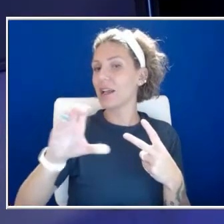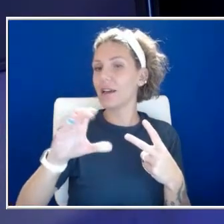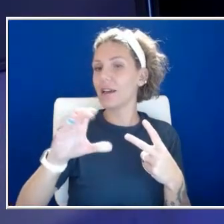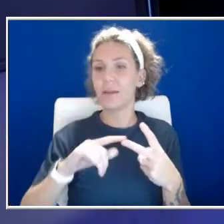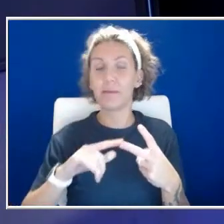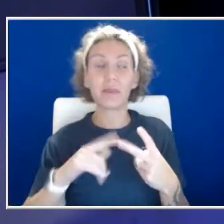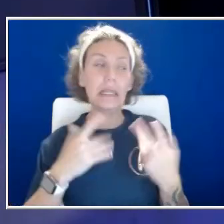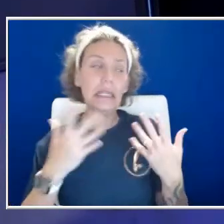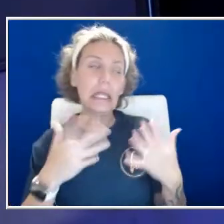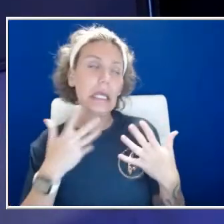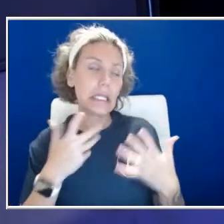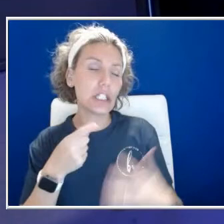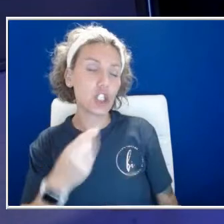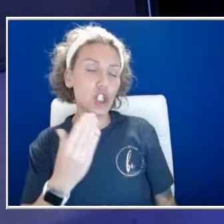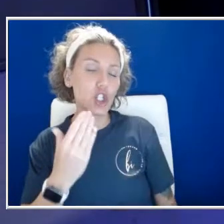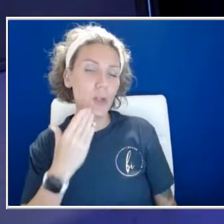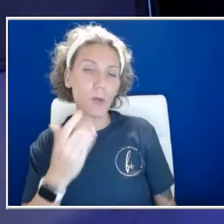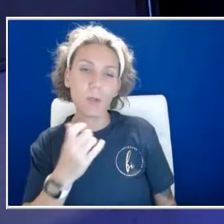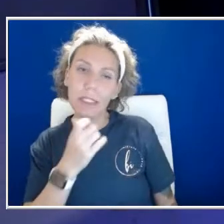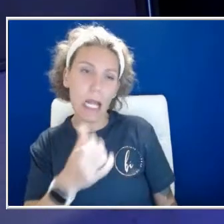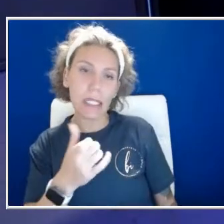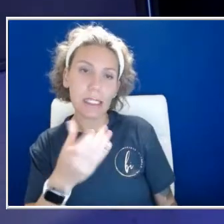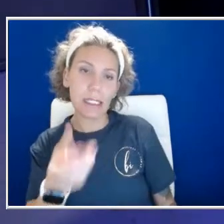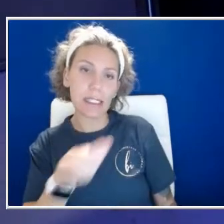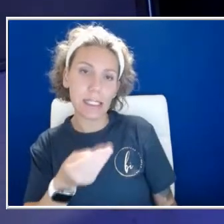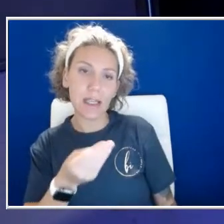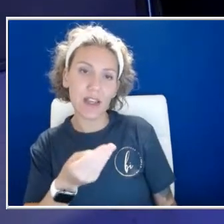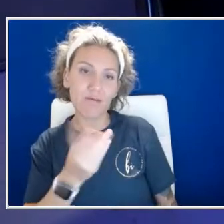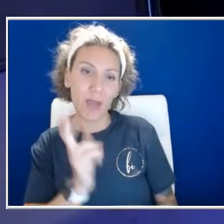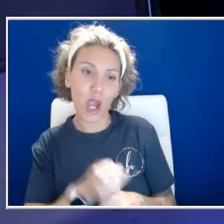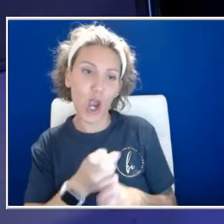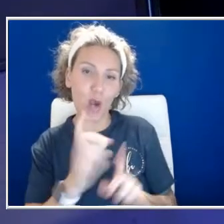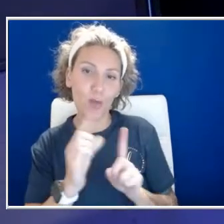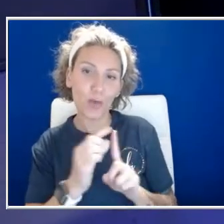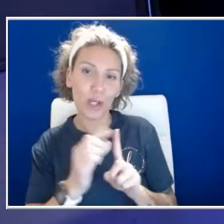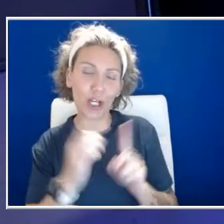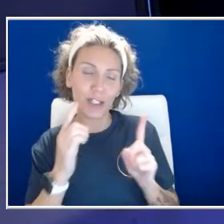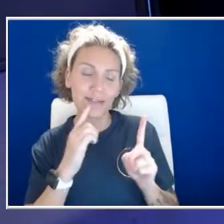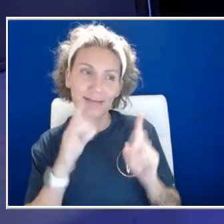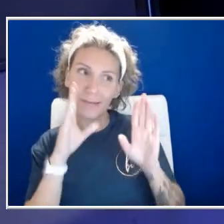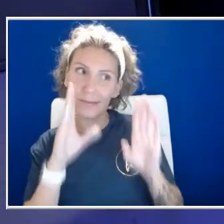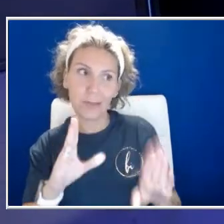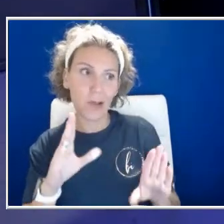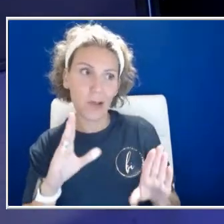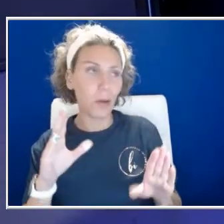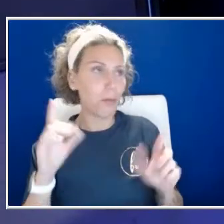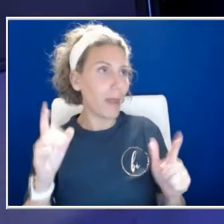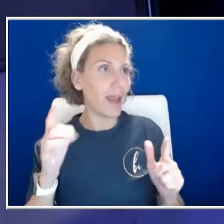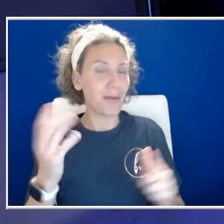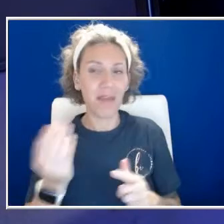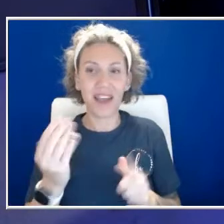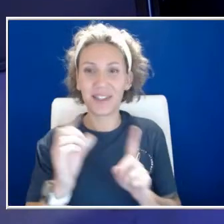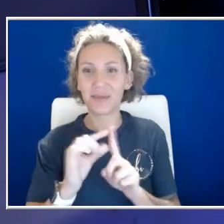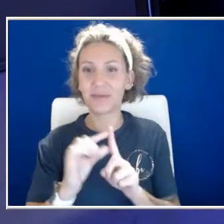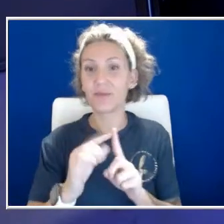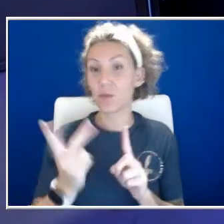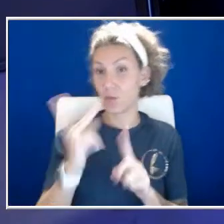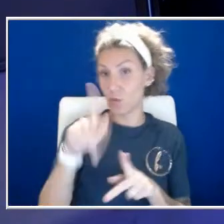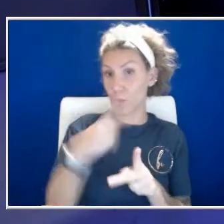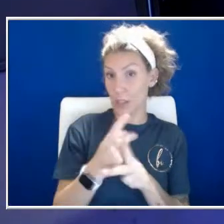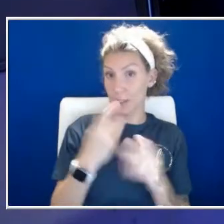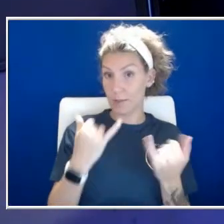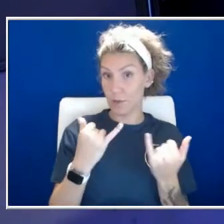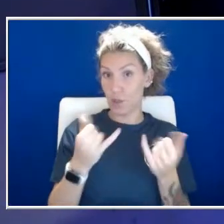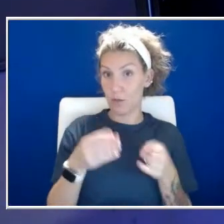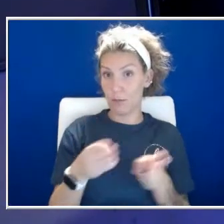knows not to give me, always great questions, but that's a big Monday word. Yes. So 2 types of current methods. Which Yes. one's better and how